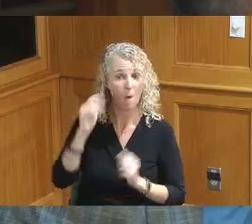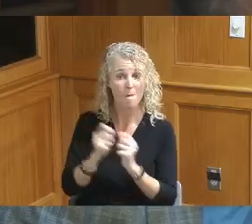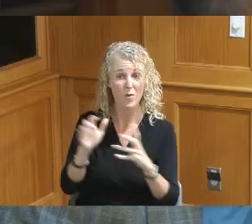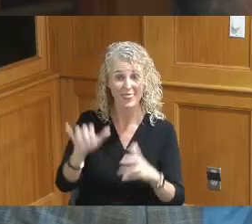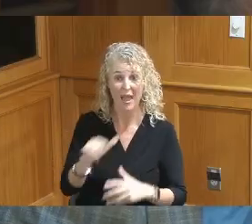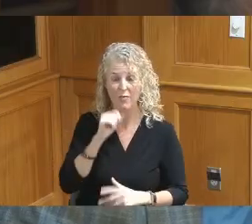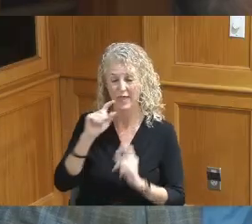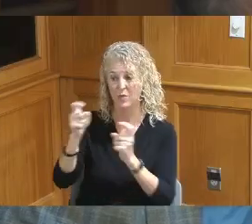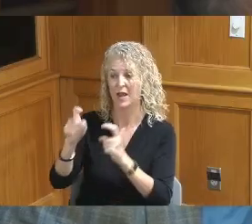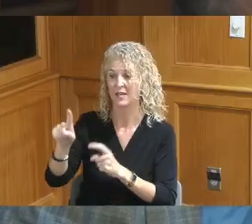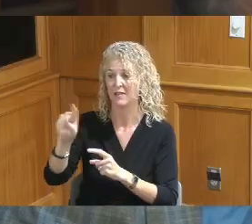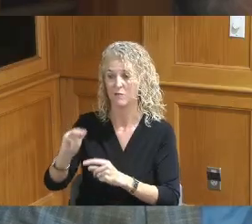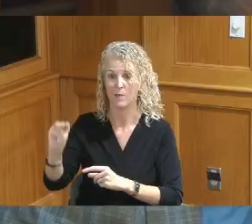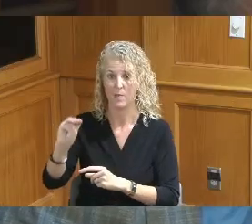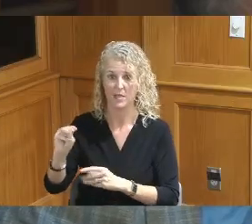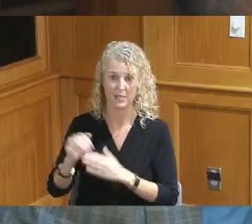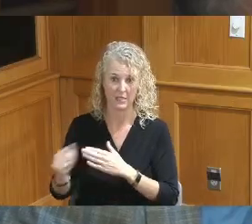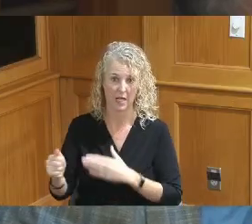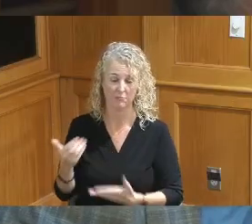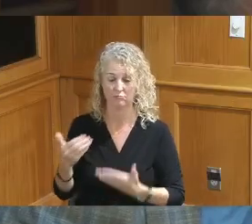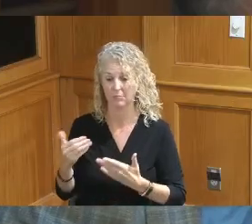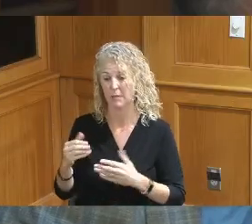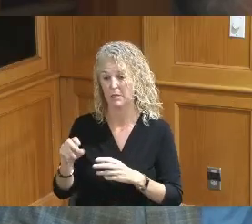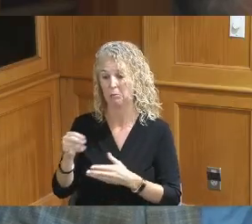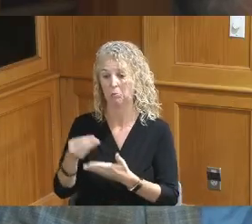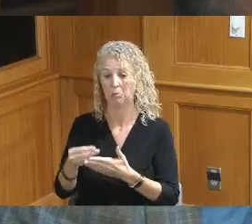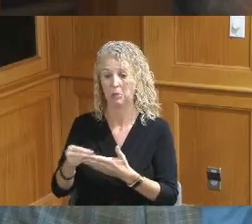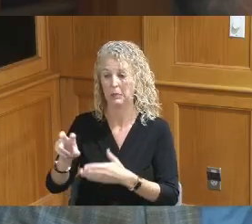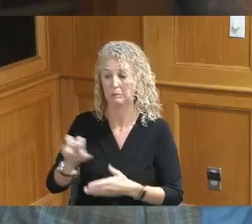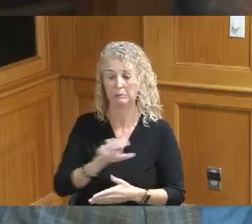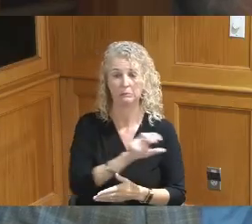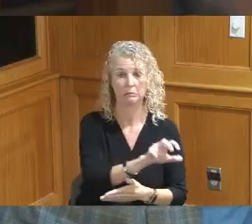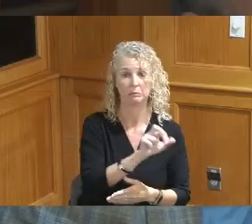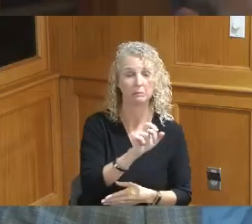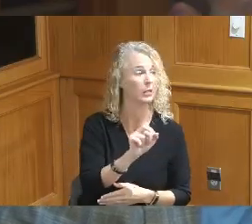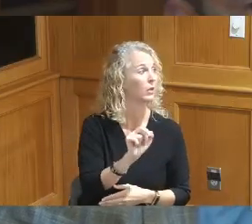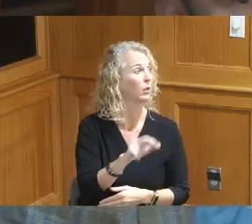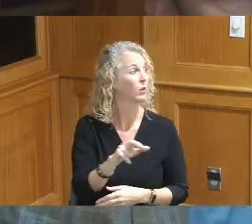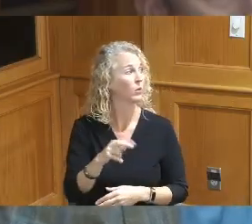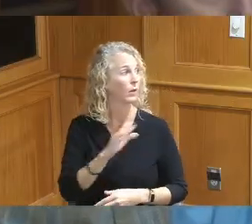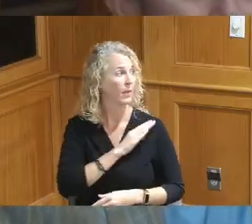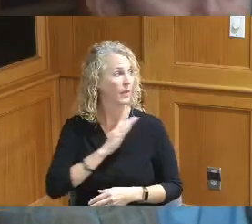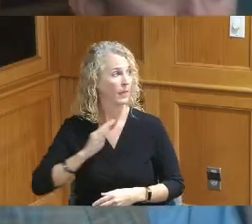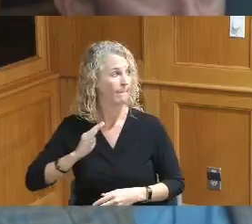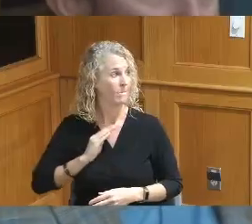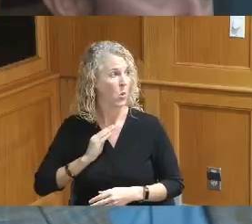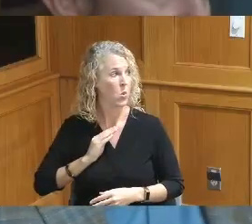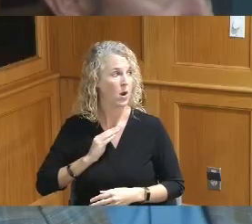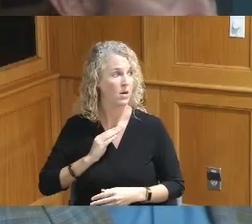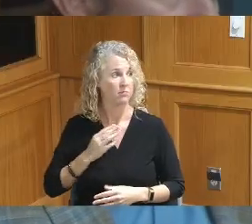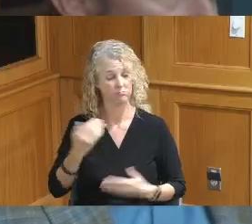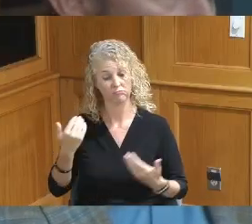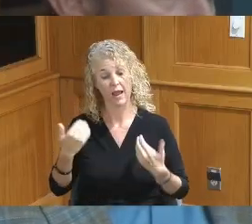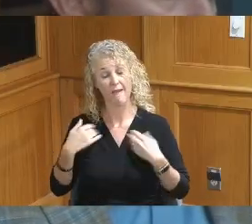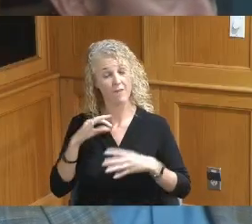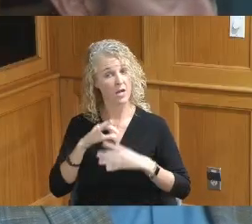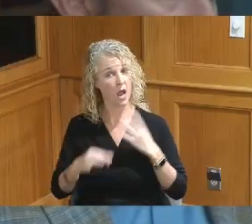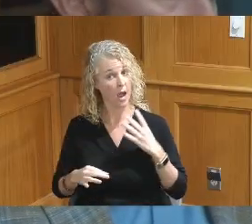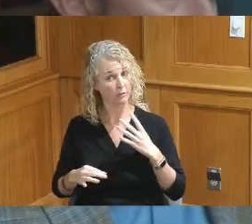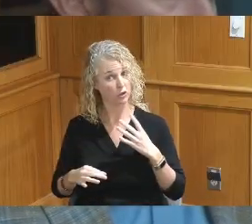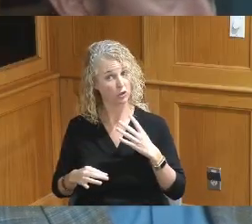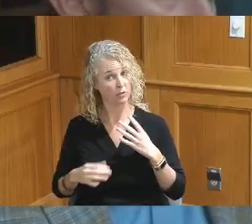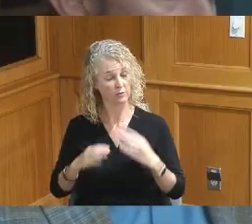we wouldn't have gave you another $1 million. We might have put it somewhere else, or at least as a board, I would have had an option as